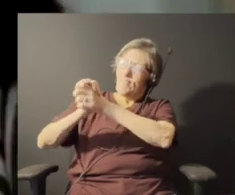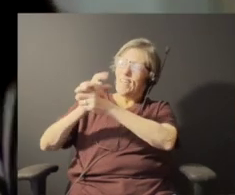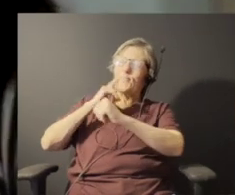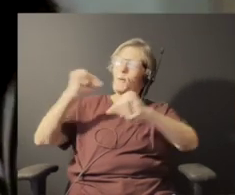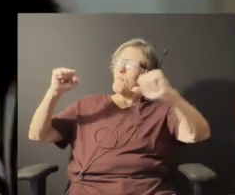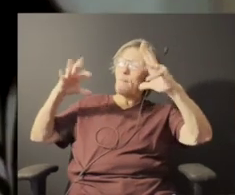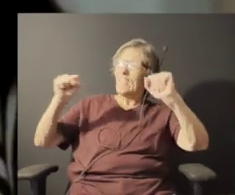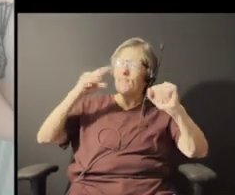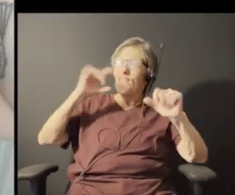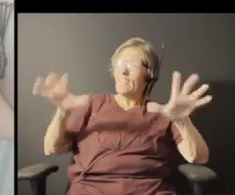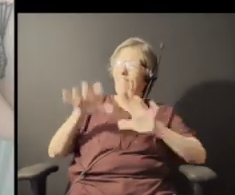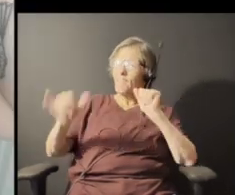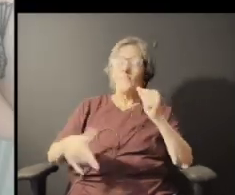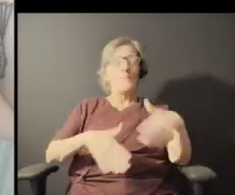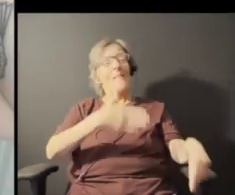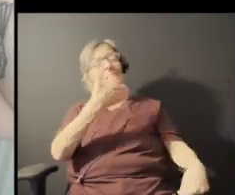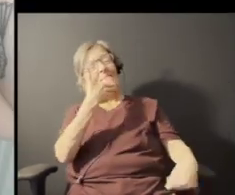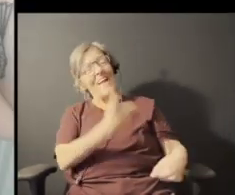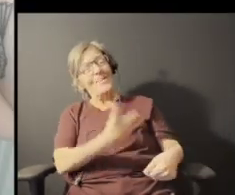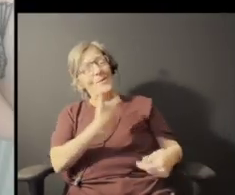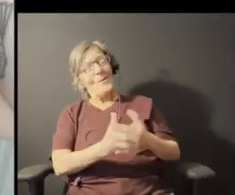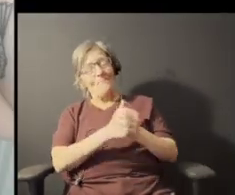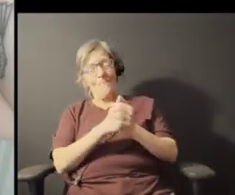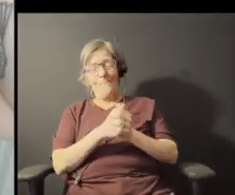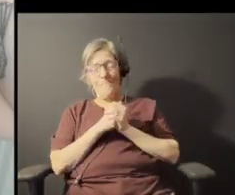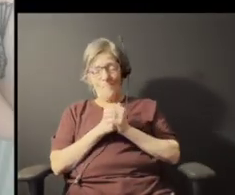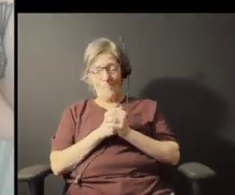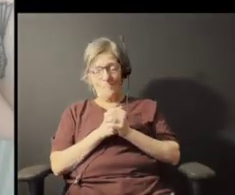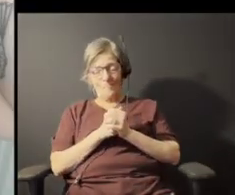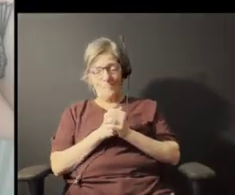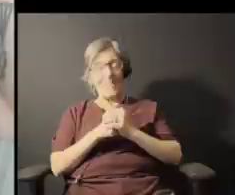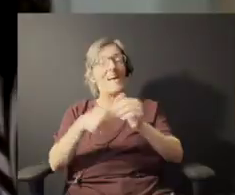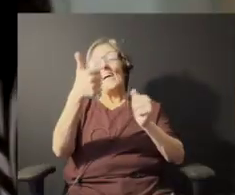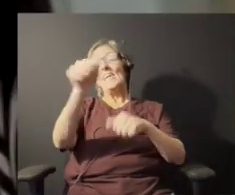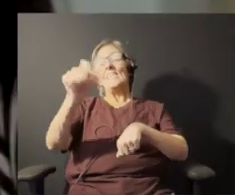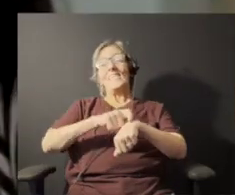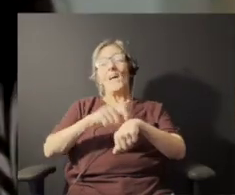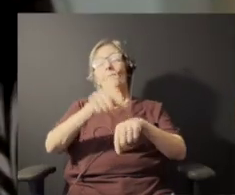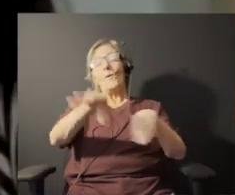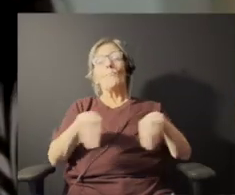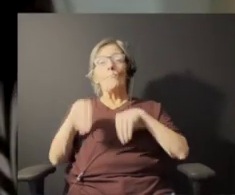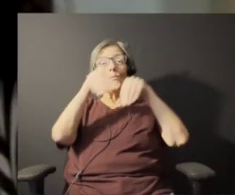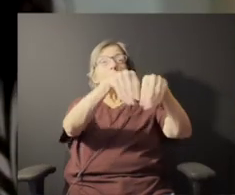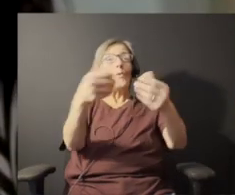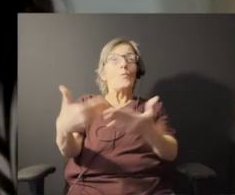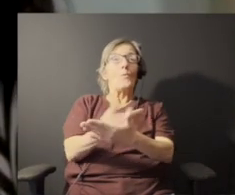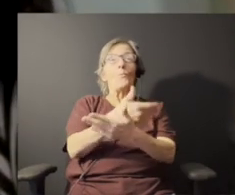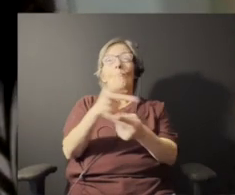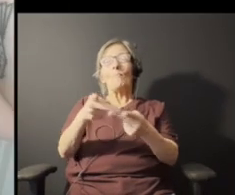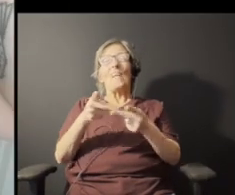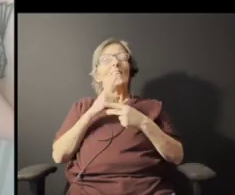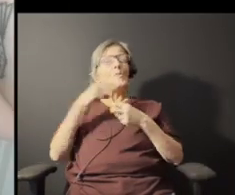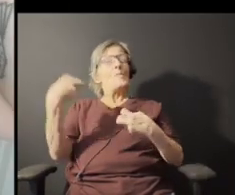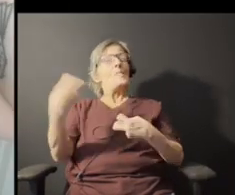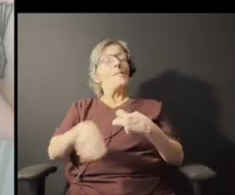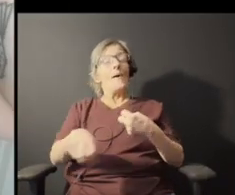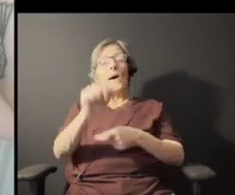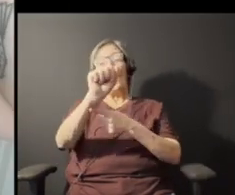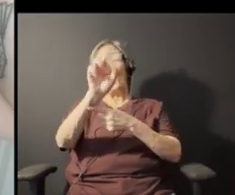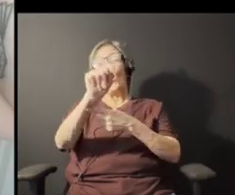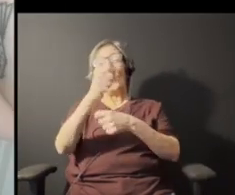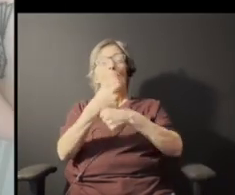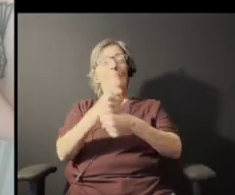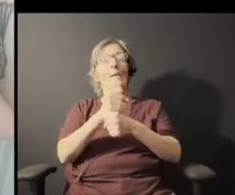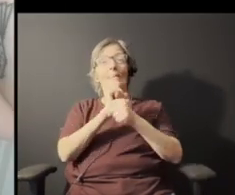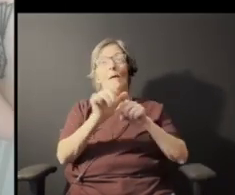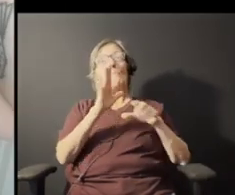Congratulations. That's amazing. Thank you. Because it's anytime you're moving to a new place, it's always tough. And art making can